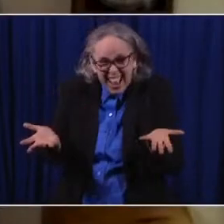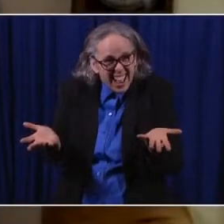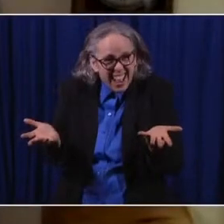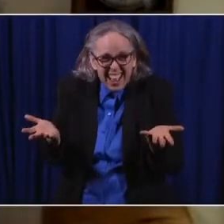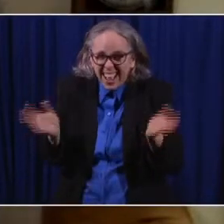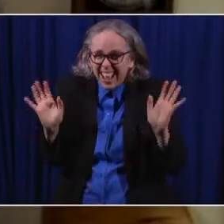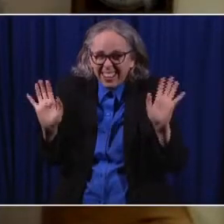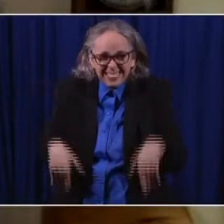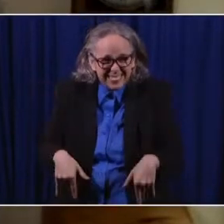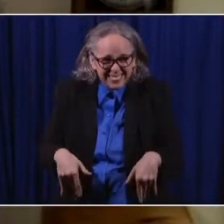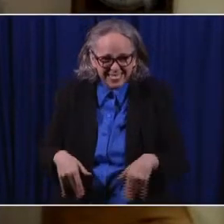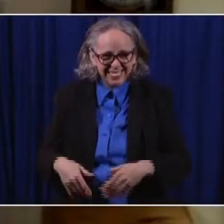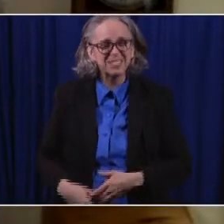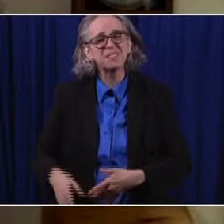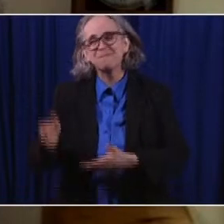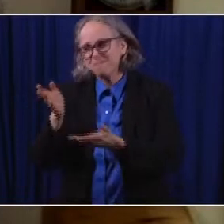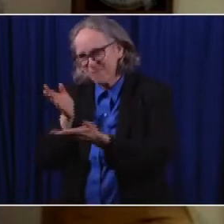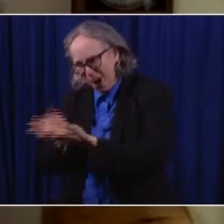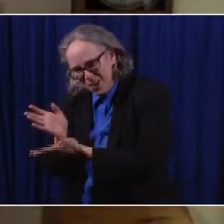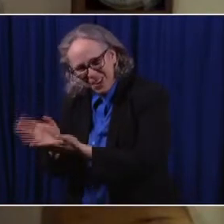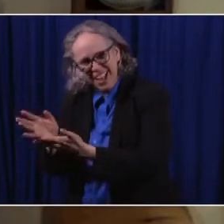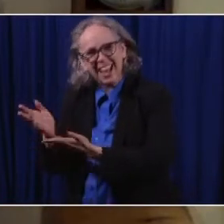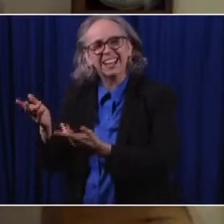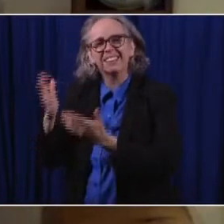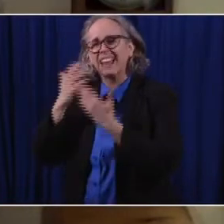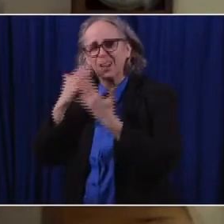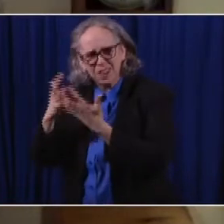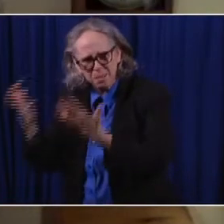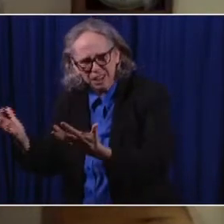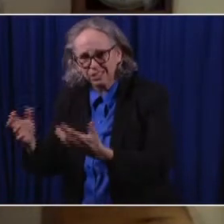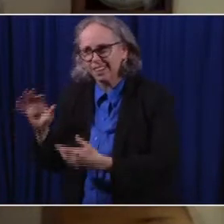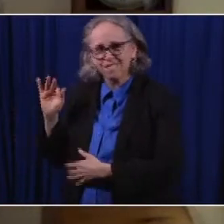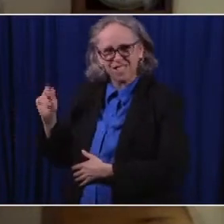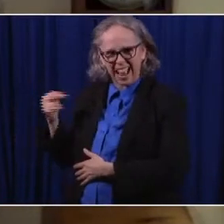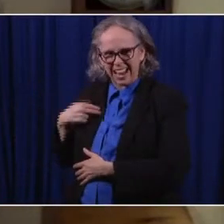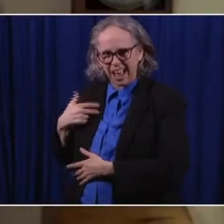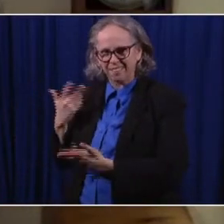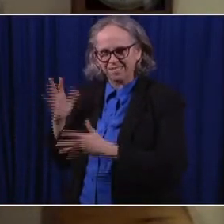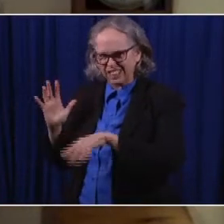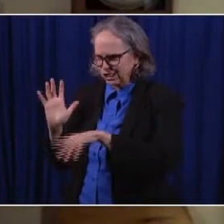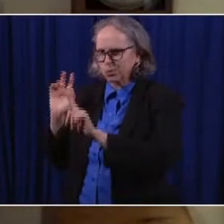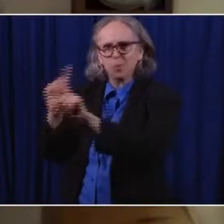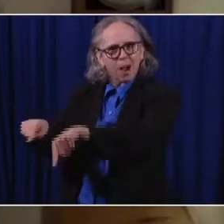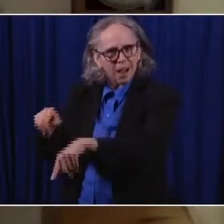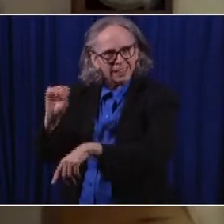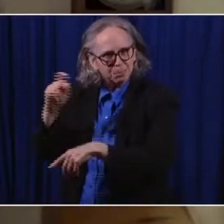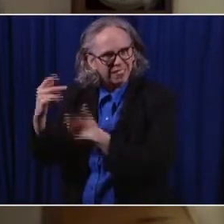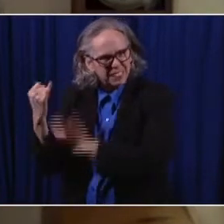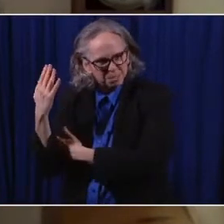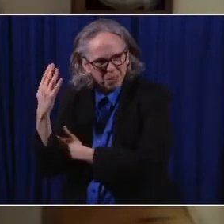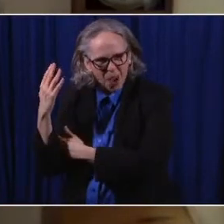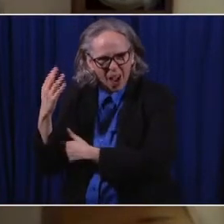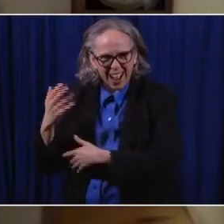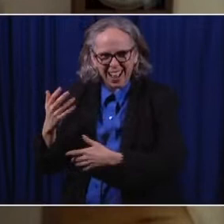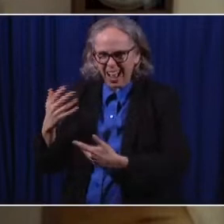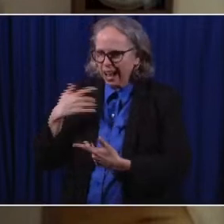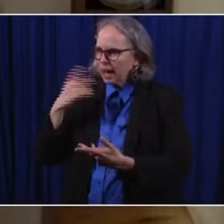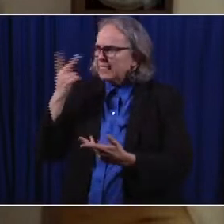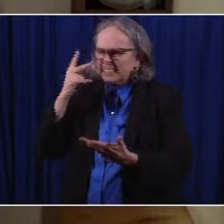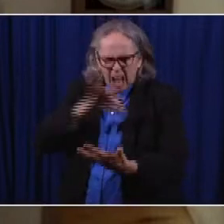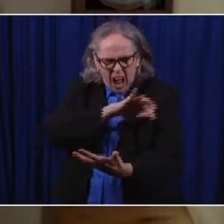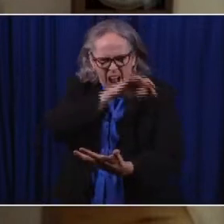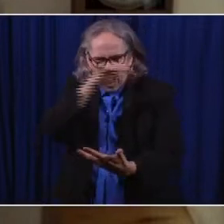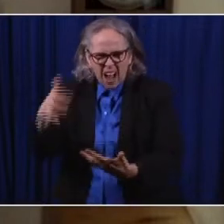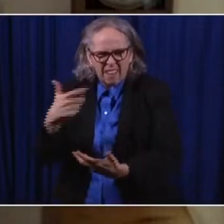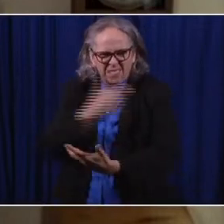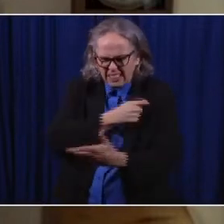thank you very much. Fran and I were in Springfield this morning. It was exciting to see the the unloading of the box. It's kind of a big box,